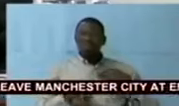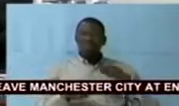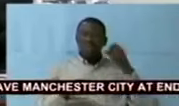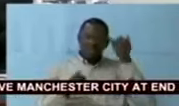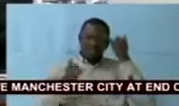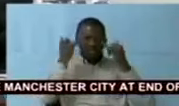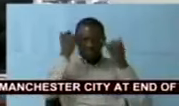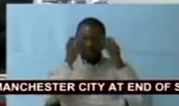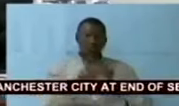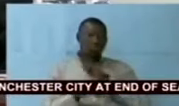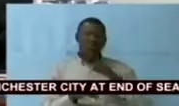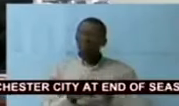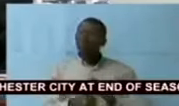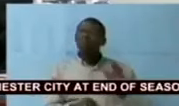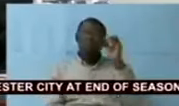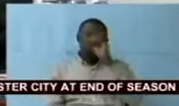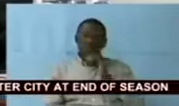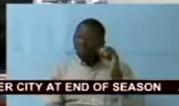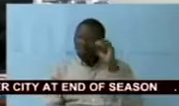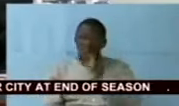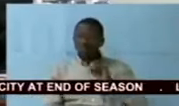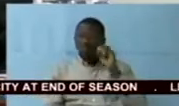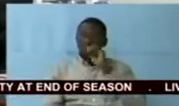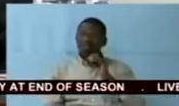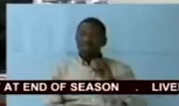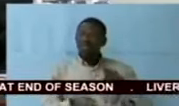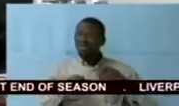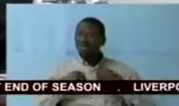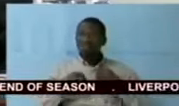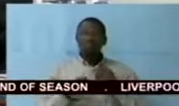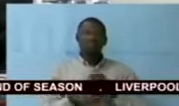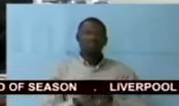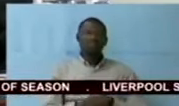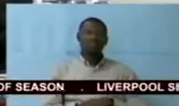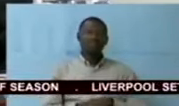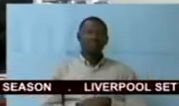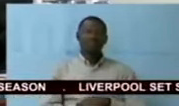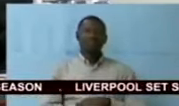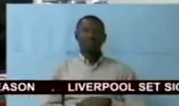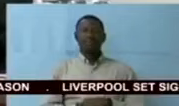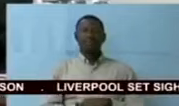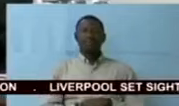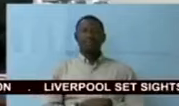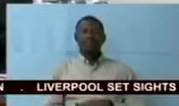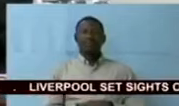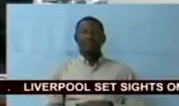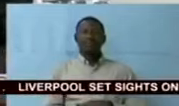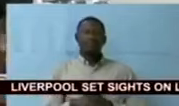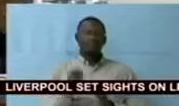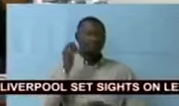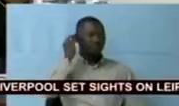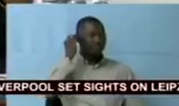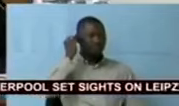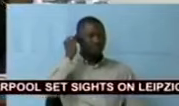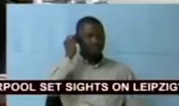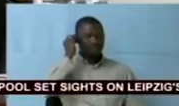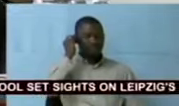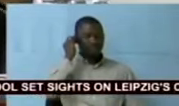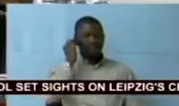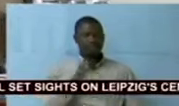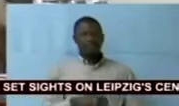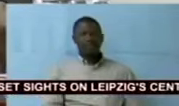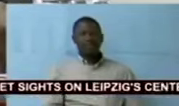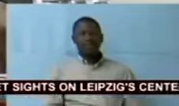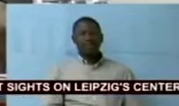ka man so mume kele wala zero tolerance abuka pare ka wala kumo fo ka wala ko fangota fereng. He's referring